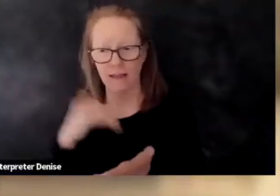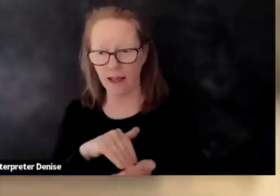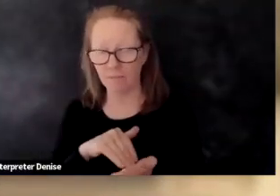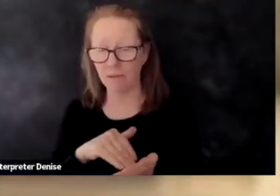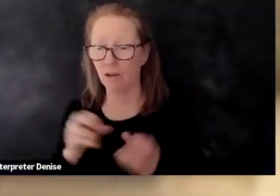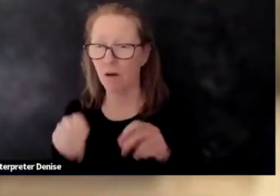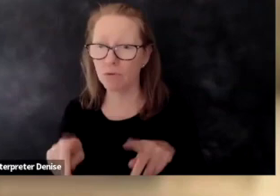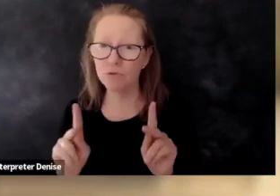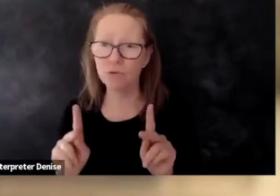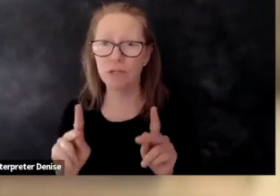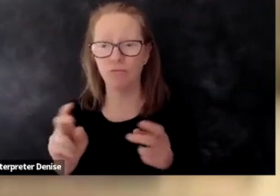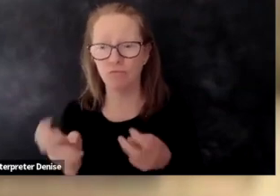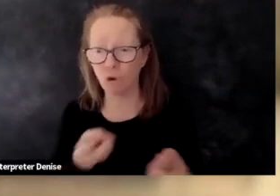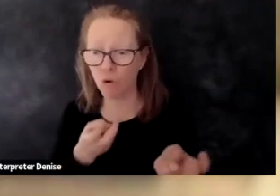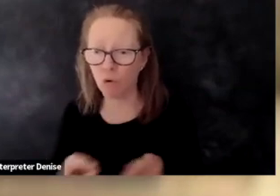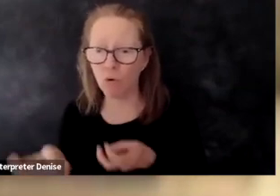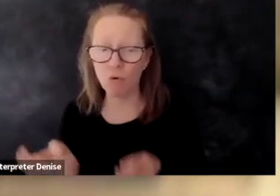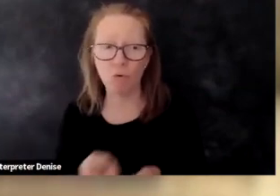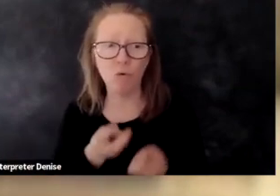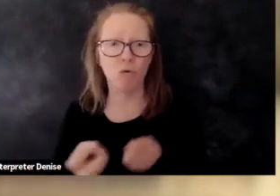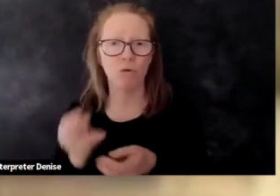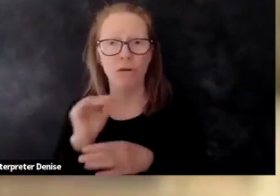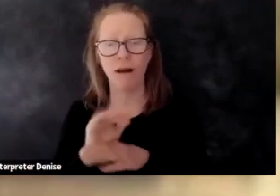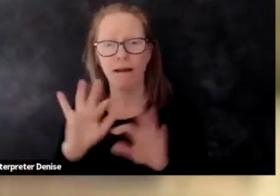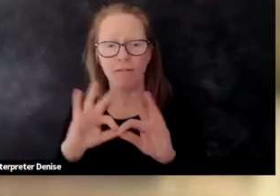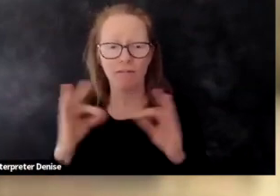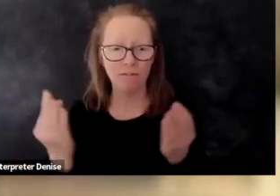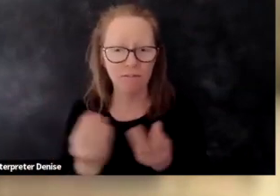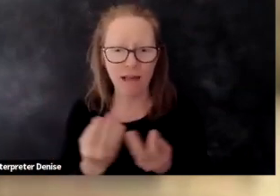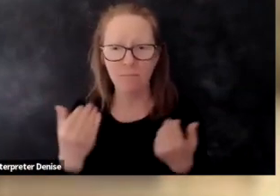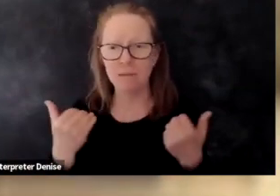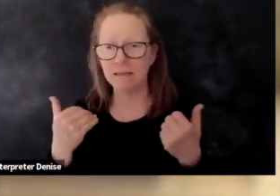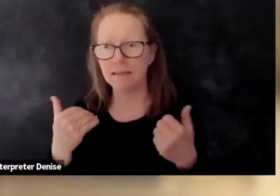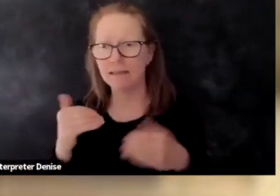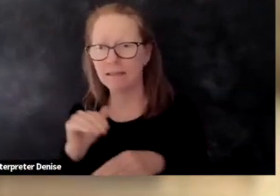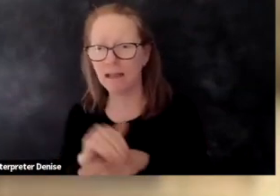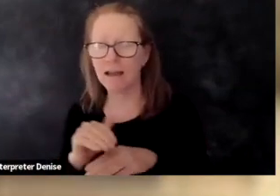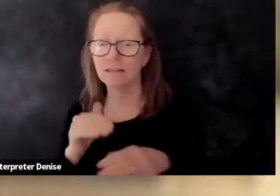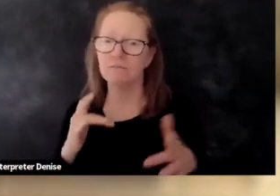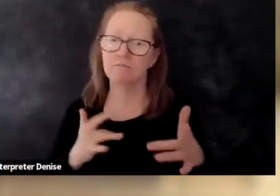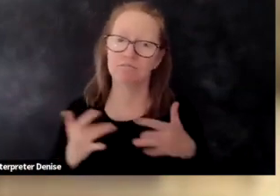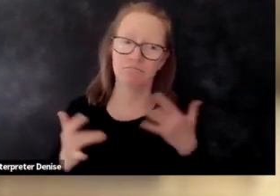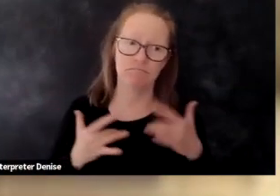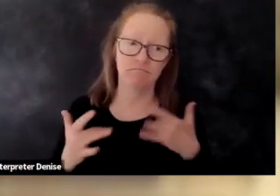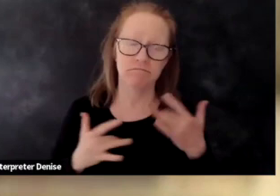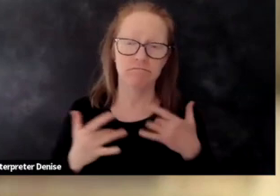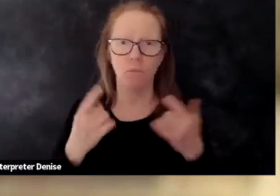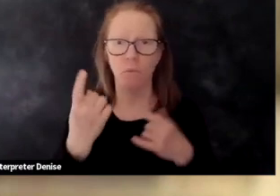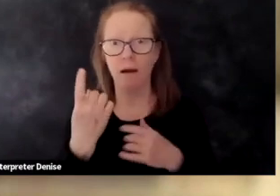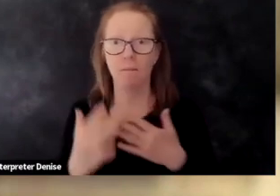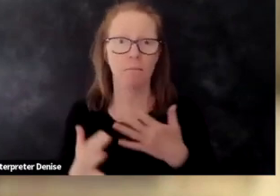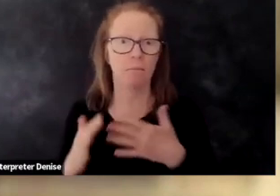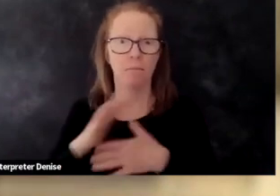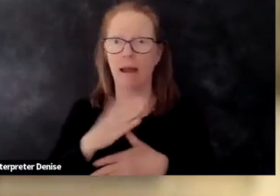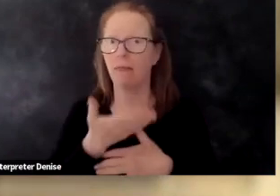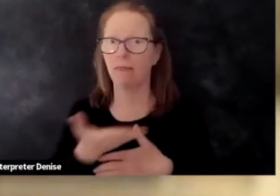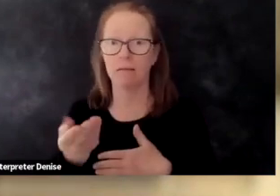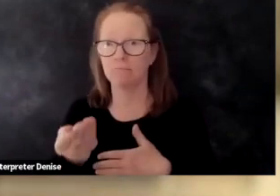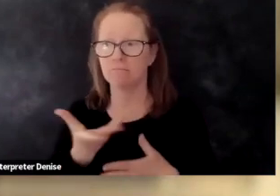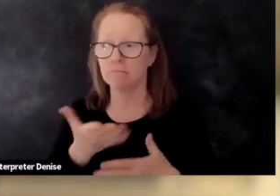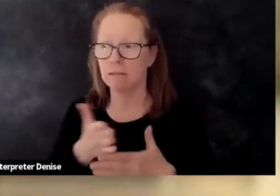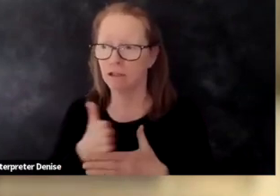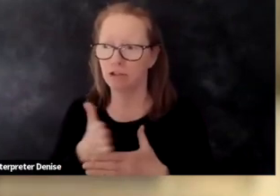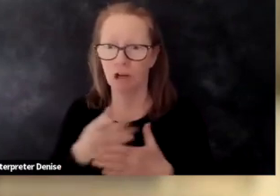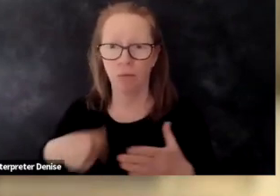roller skate nights, family nights. And we're excited about that because it's one of the many things that people shared with us. We asked for an